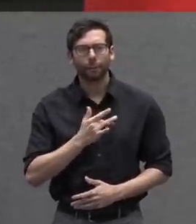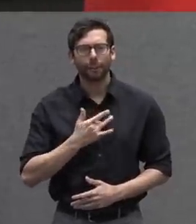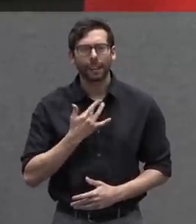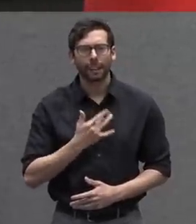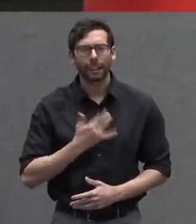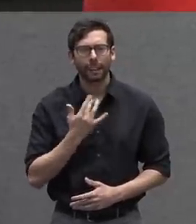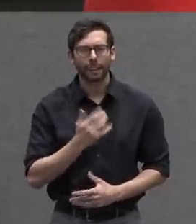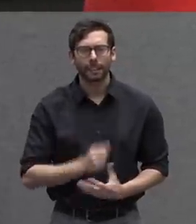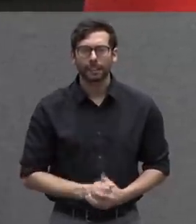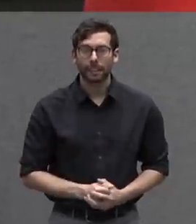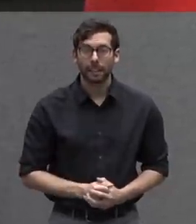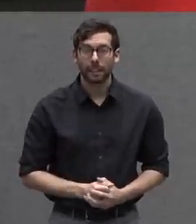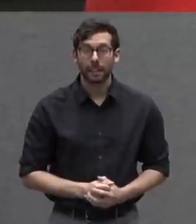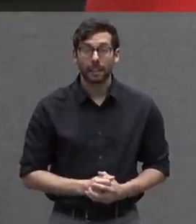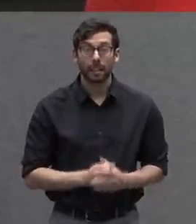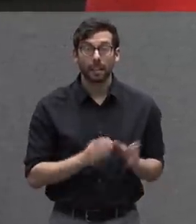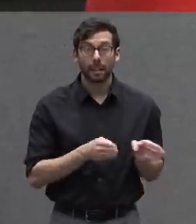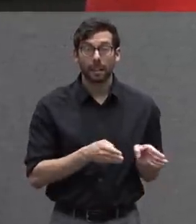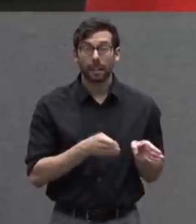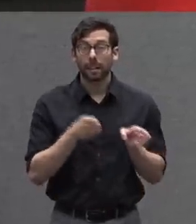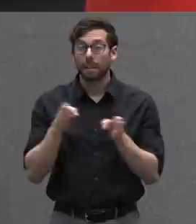And here's the next page.